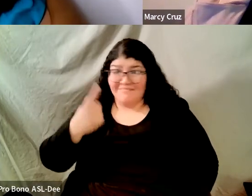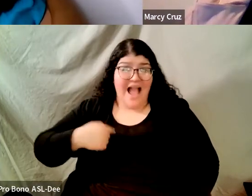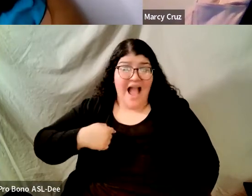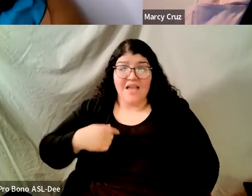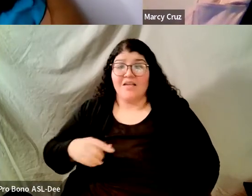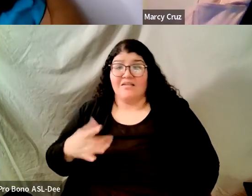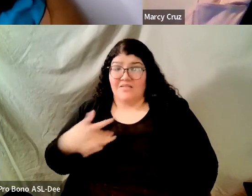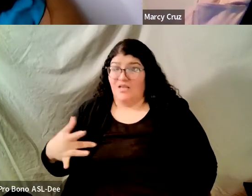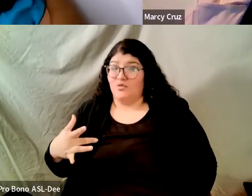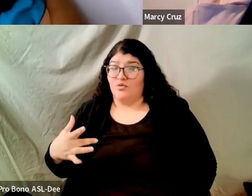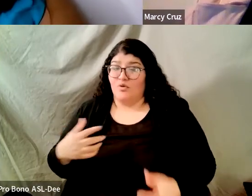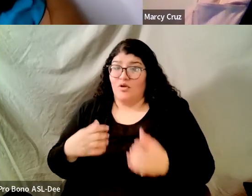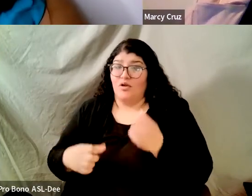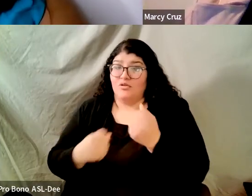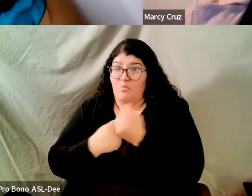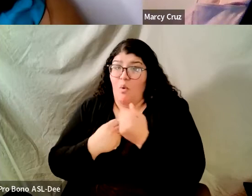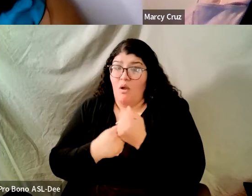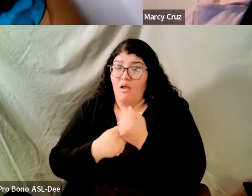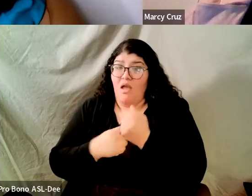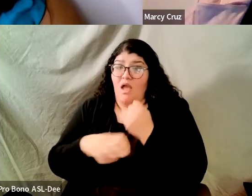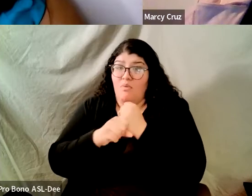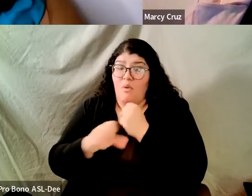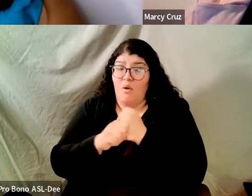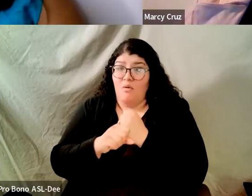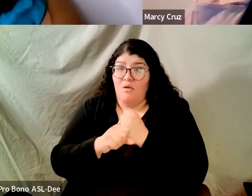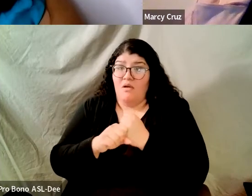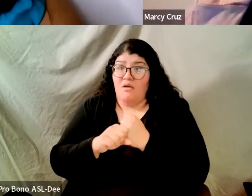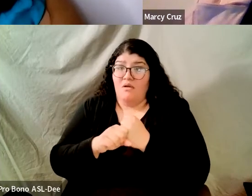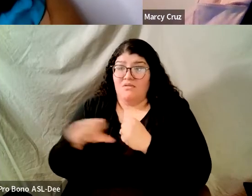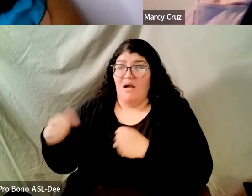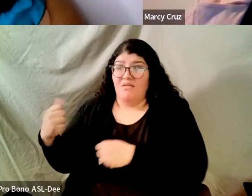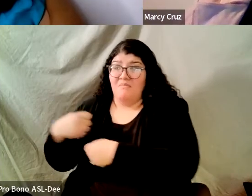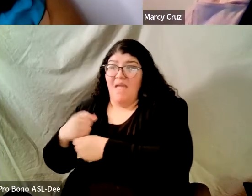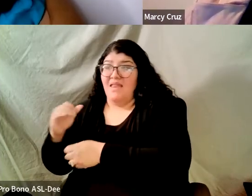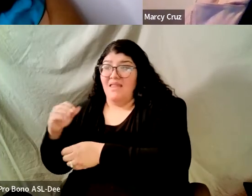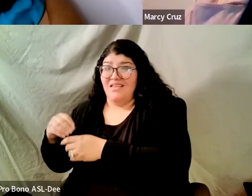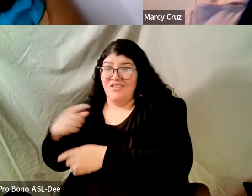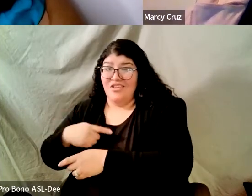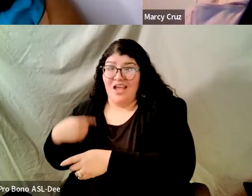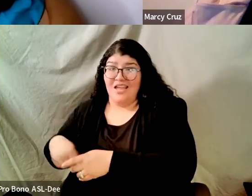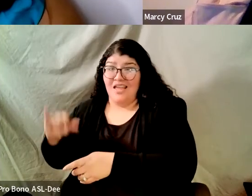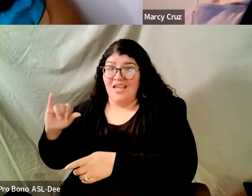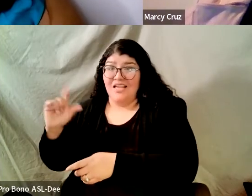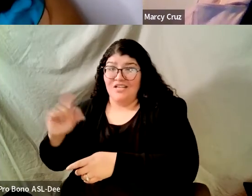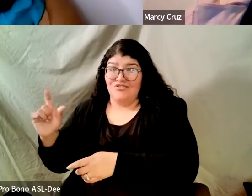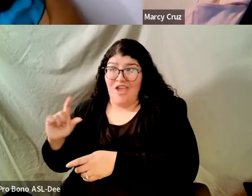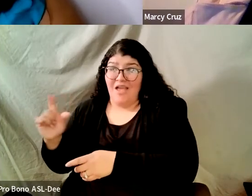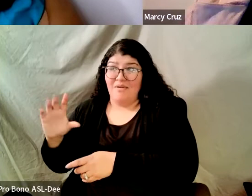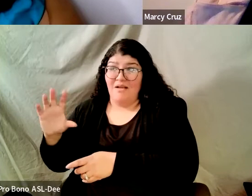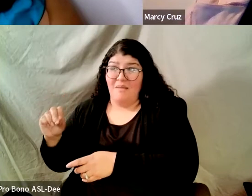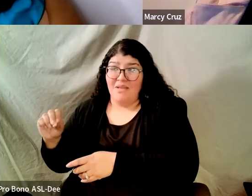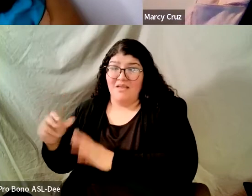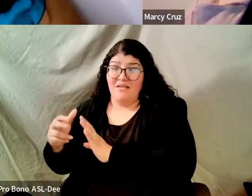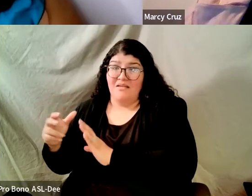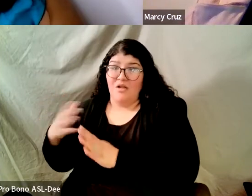love. Like these other made in China Instagram stuff, I can't fit in it. So I don't even, I know I don't work with